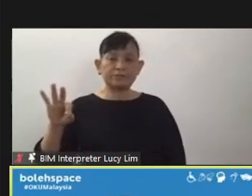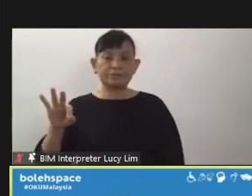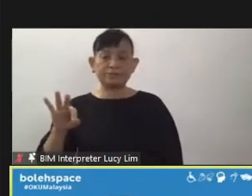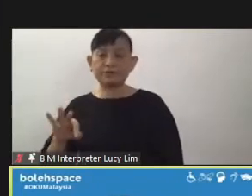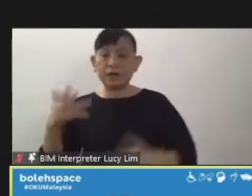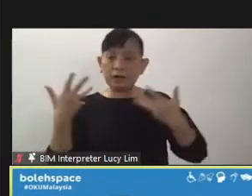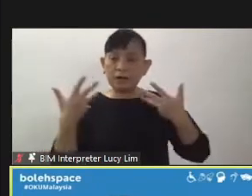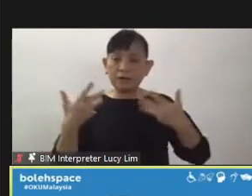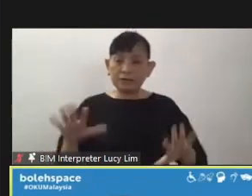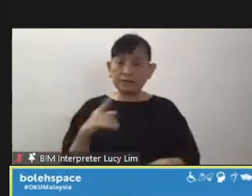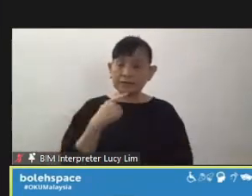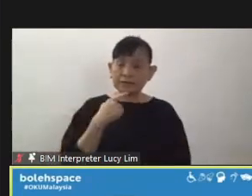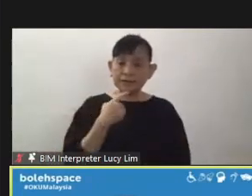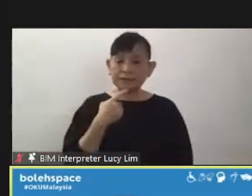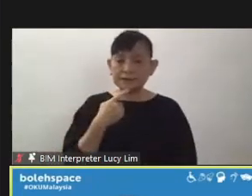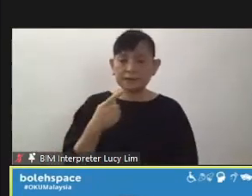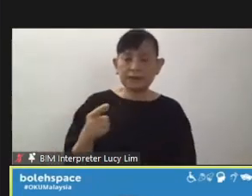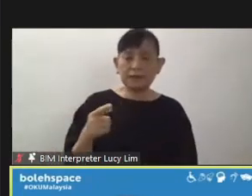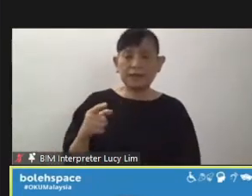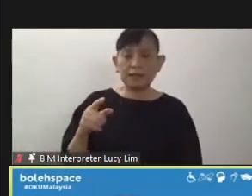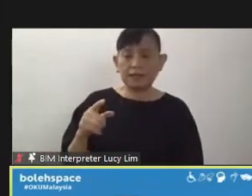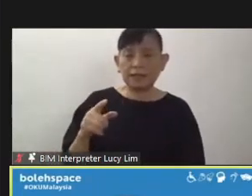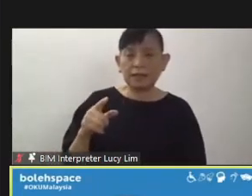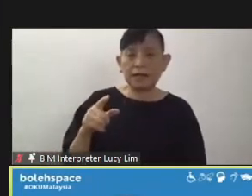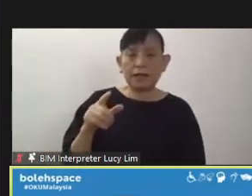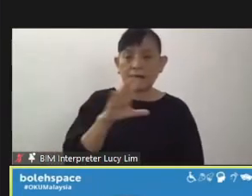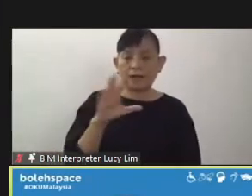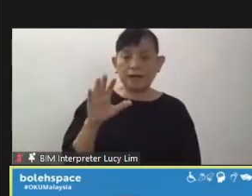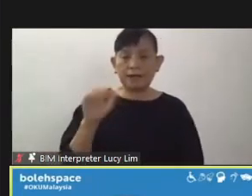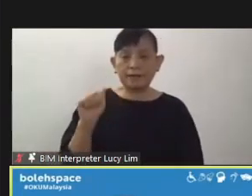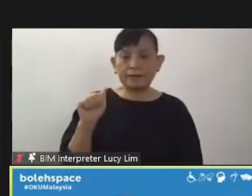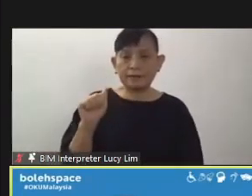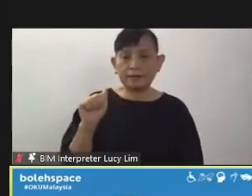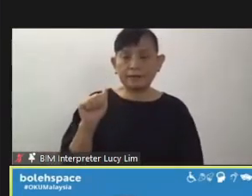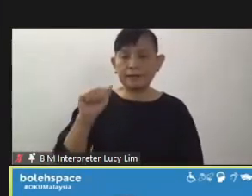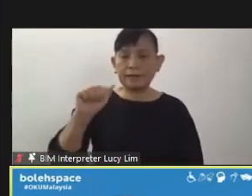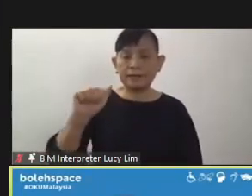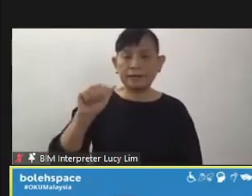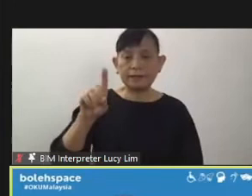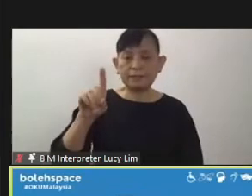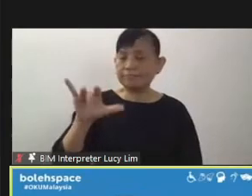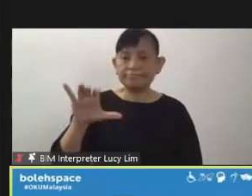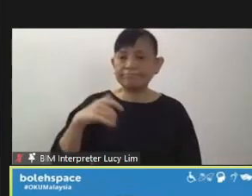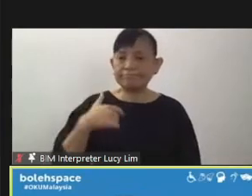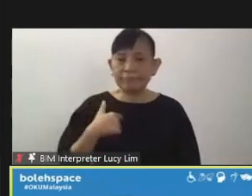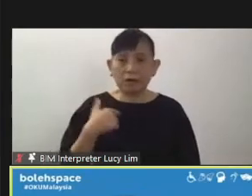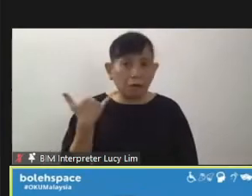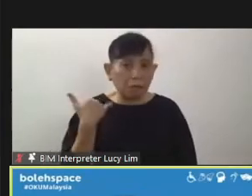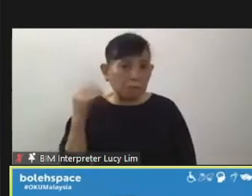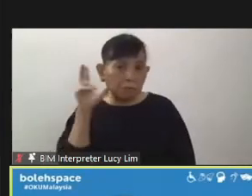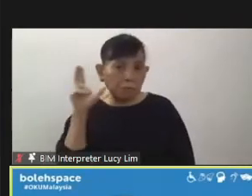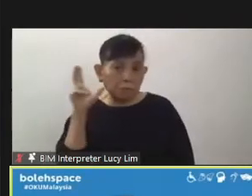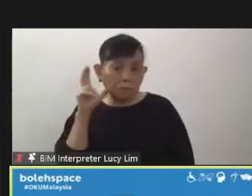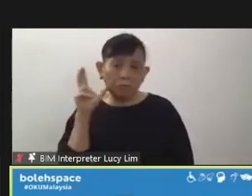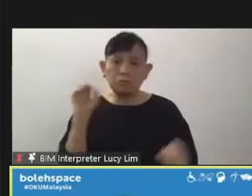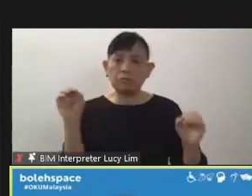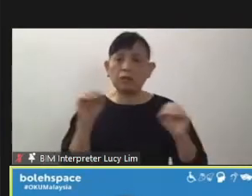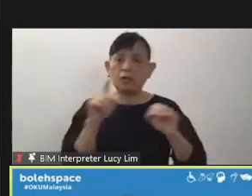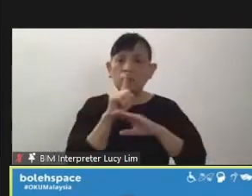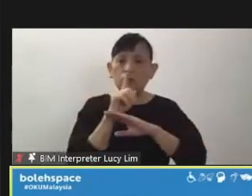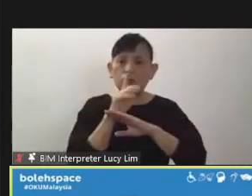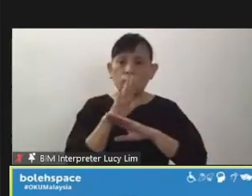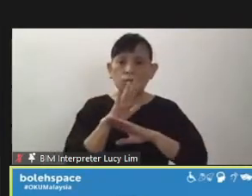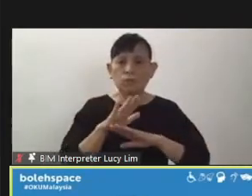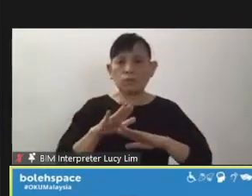said that AGC has approved about it. I don't heard any news after that.